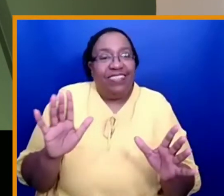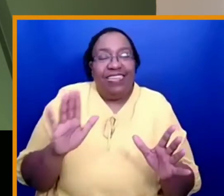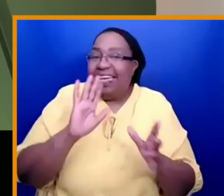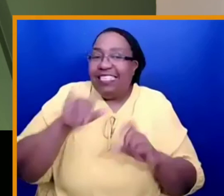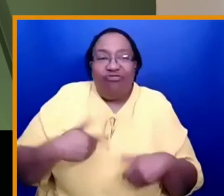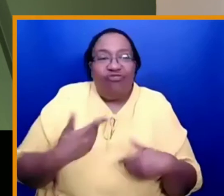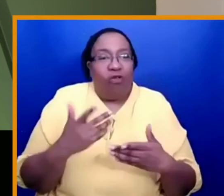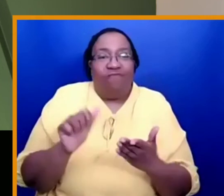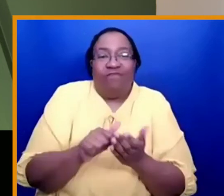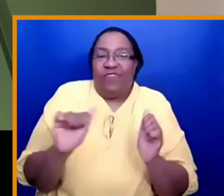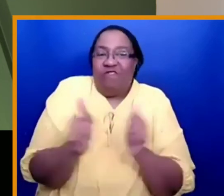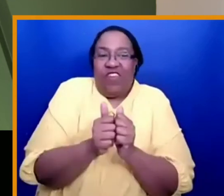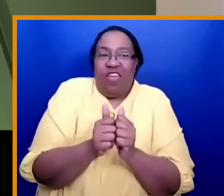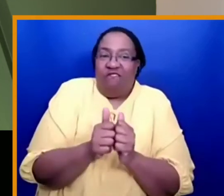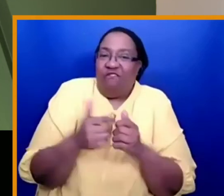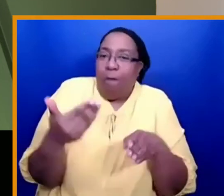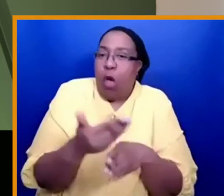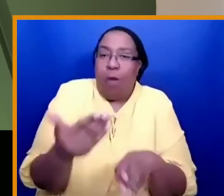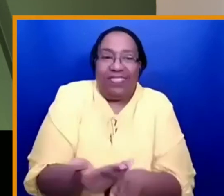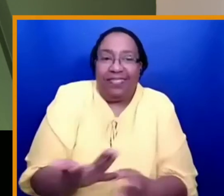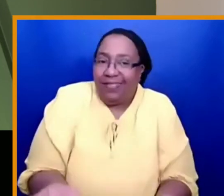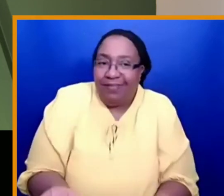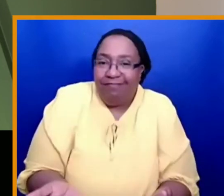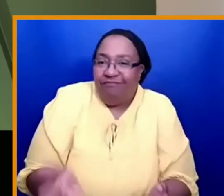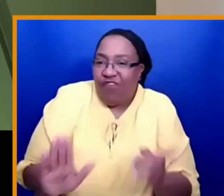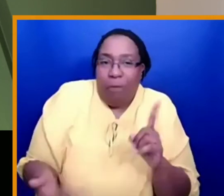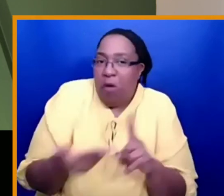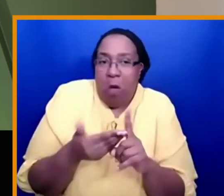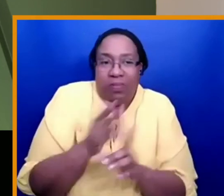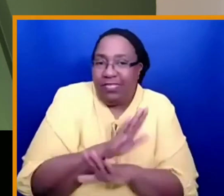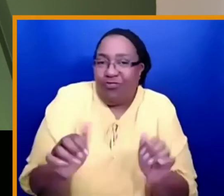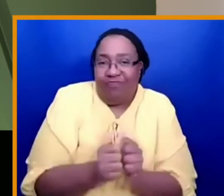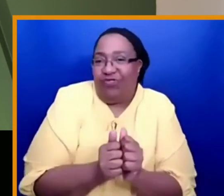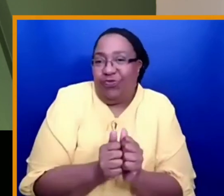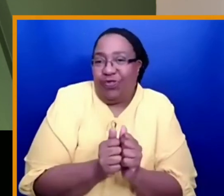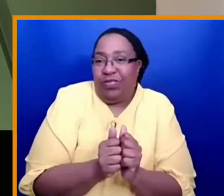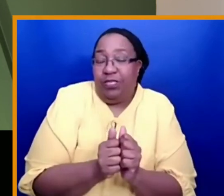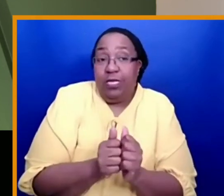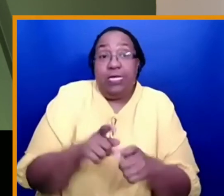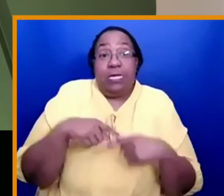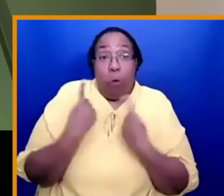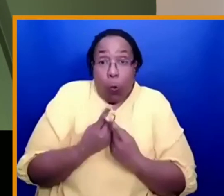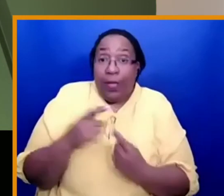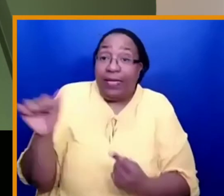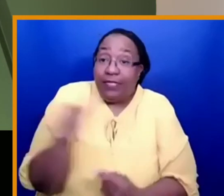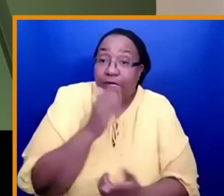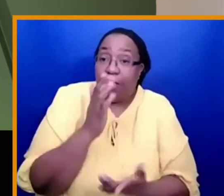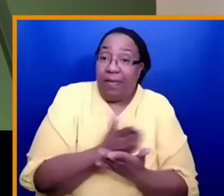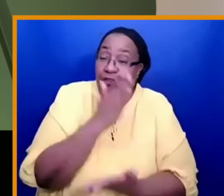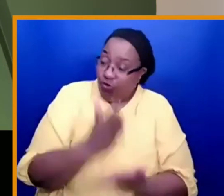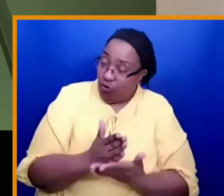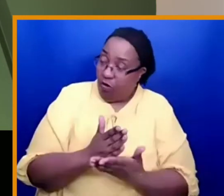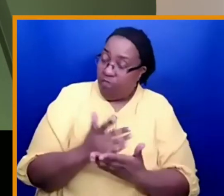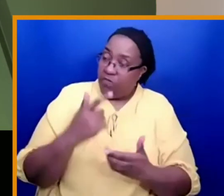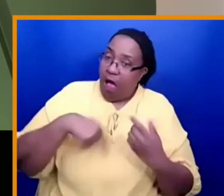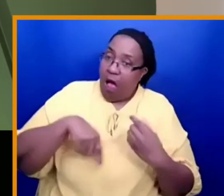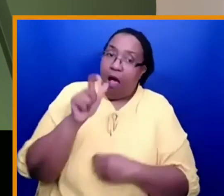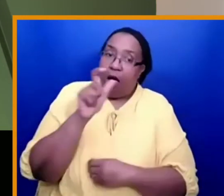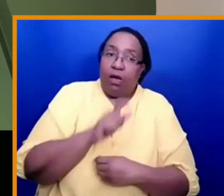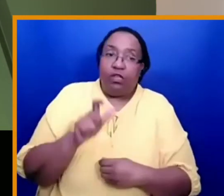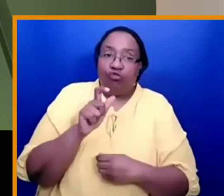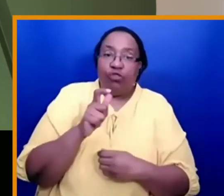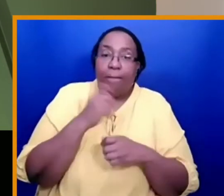chance to be the strong, progressive, and liberal voice, pushing to make our country a more fairer and caring